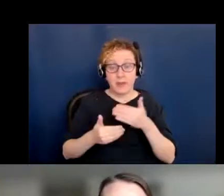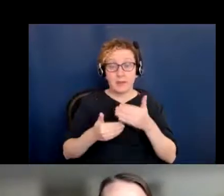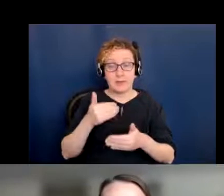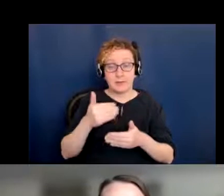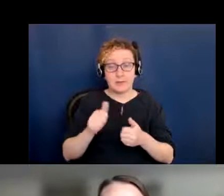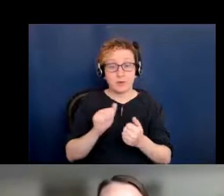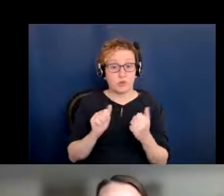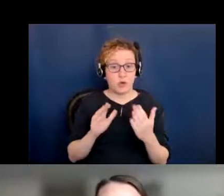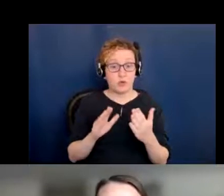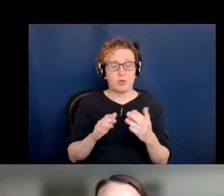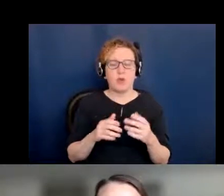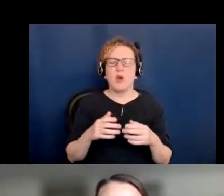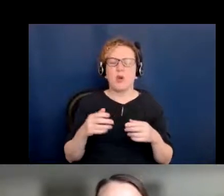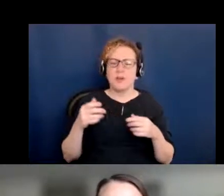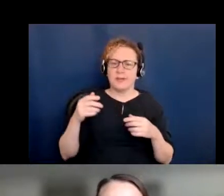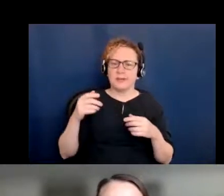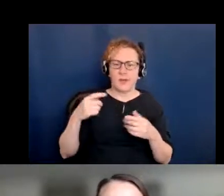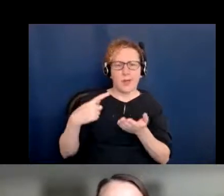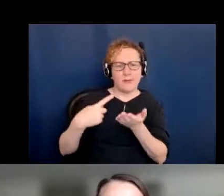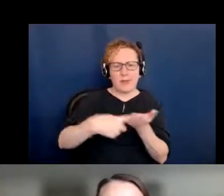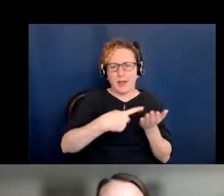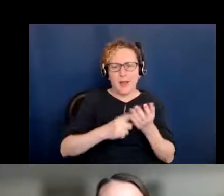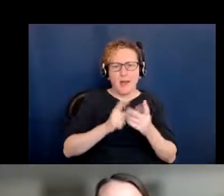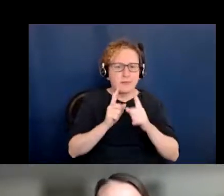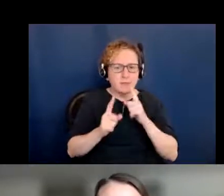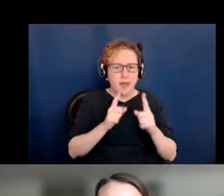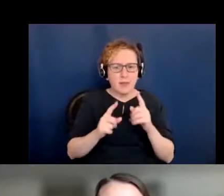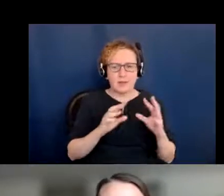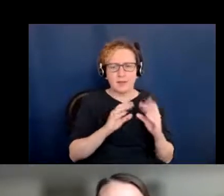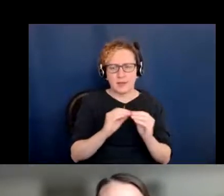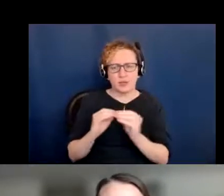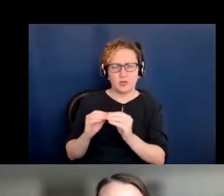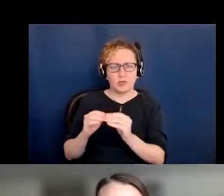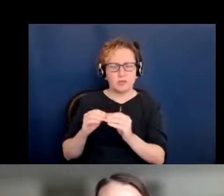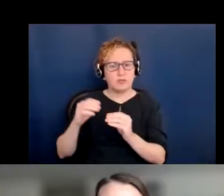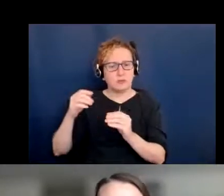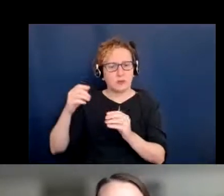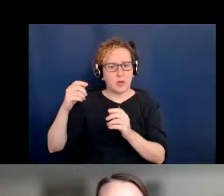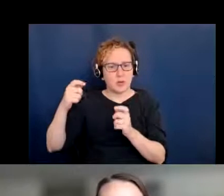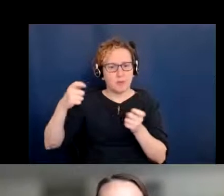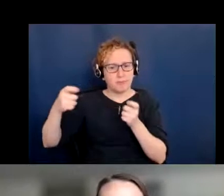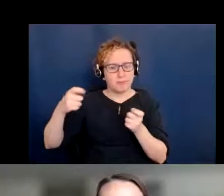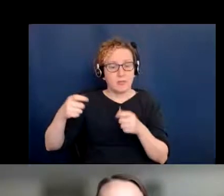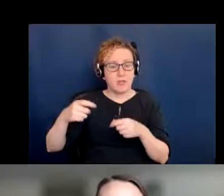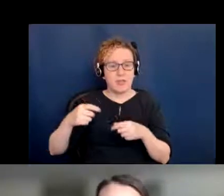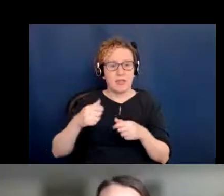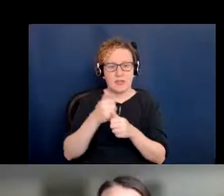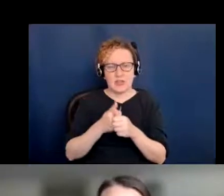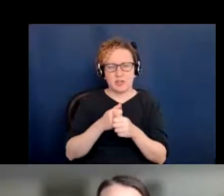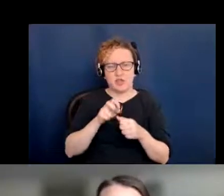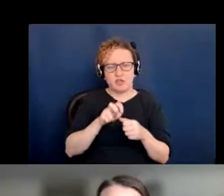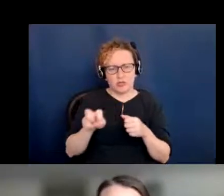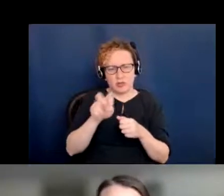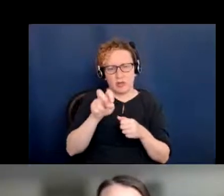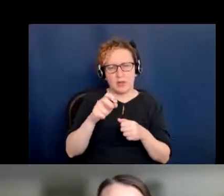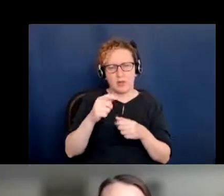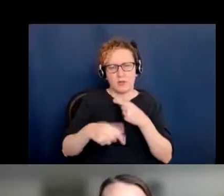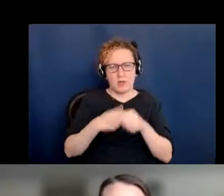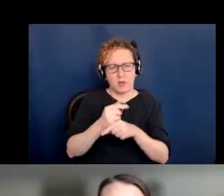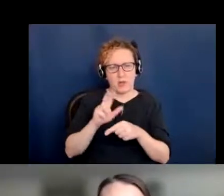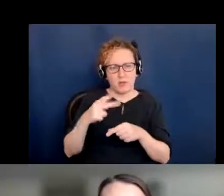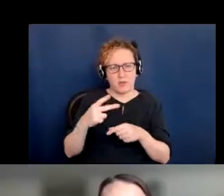dialogue sessions that take place throughout each journey of our Global Up programs, but you can return to those